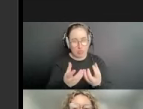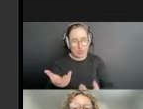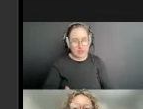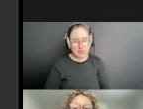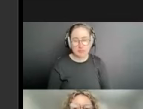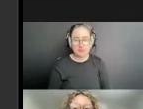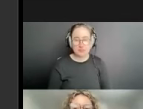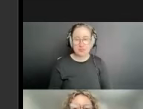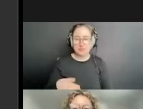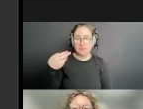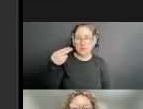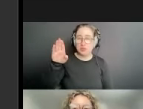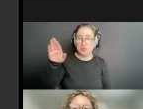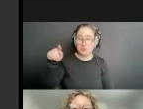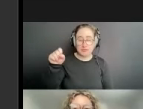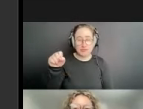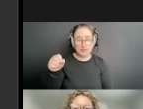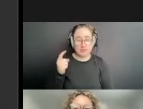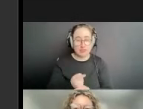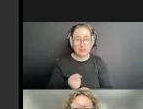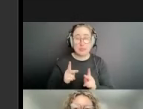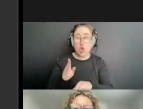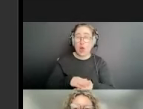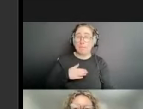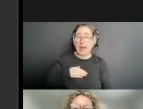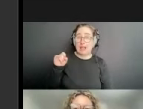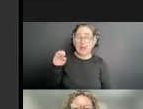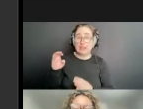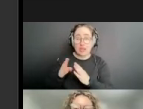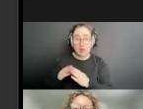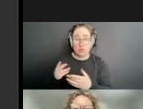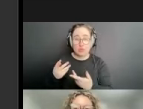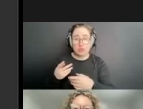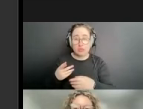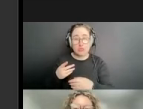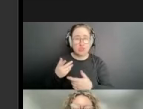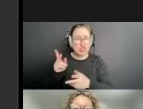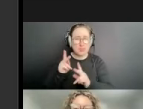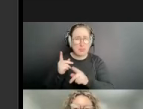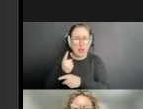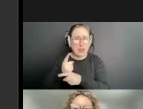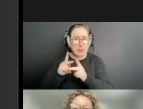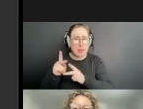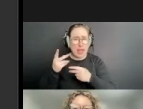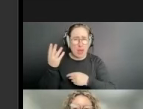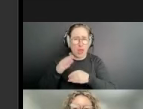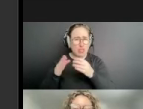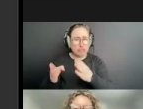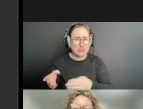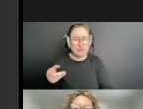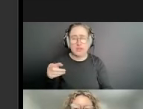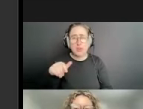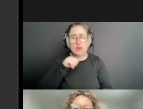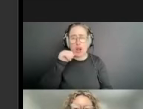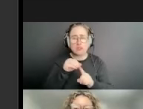true. The people on my side of town, basically the regular folk out in the street, they were not